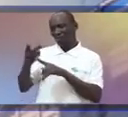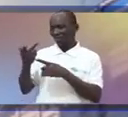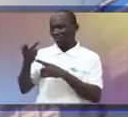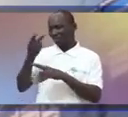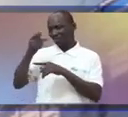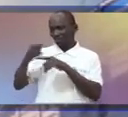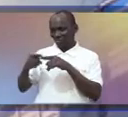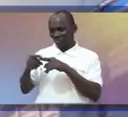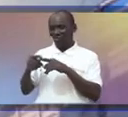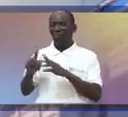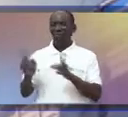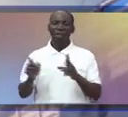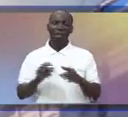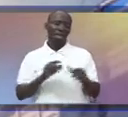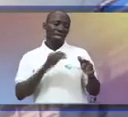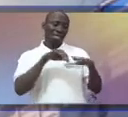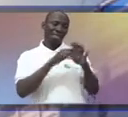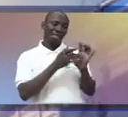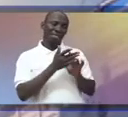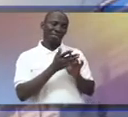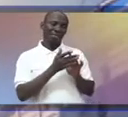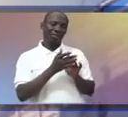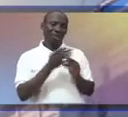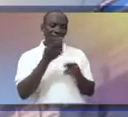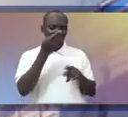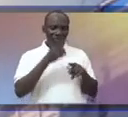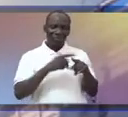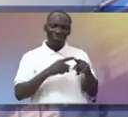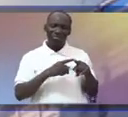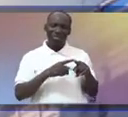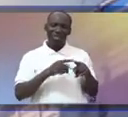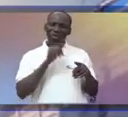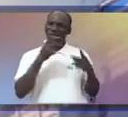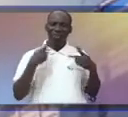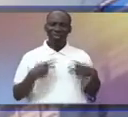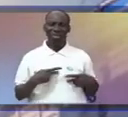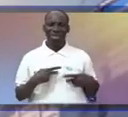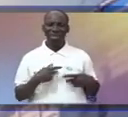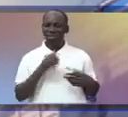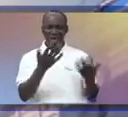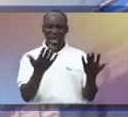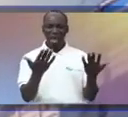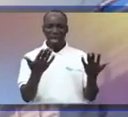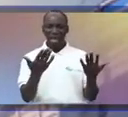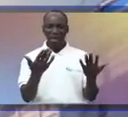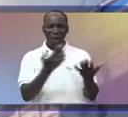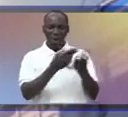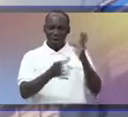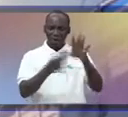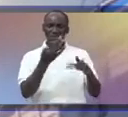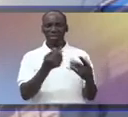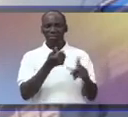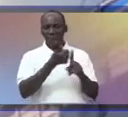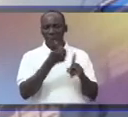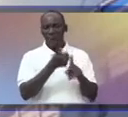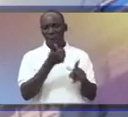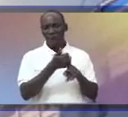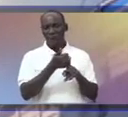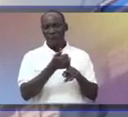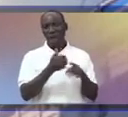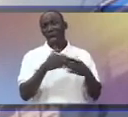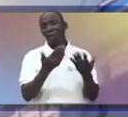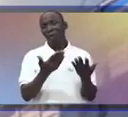mu chwe tiye cha. A won fa ensa ne cha. Nemo ye honhom ade a o se ene se wasie